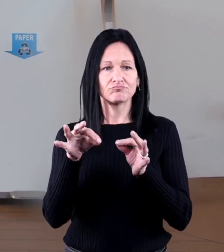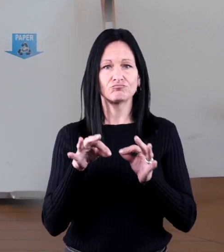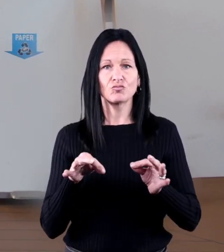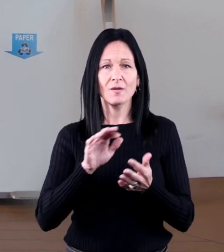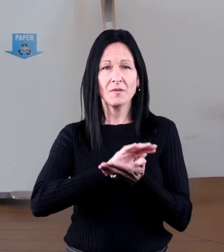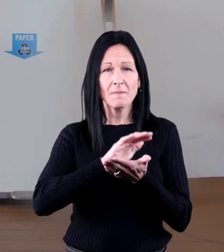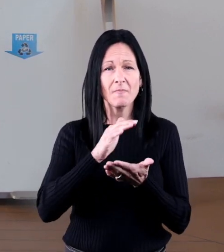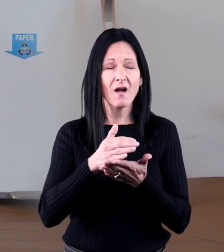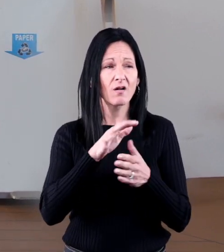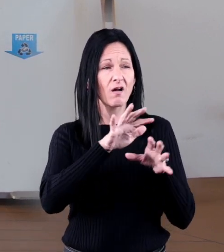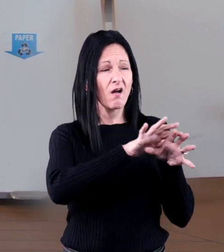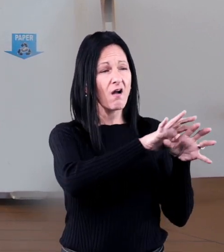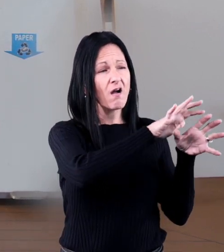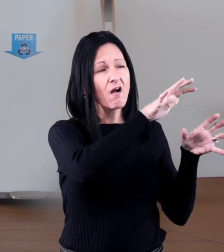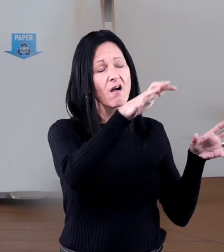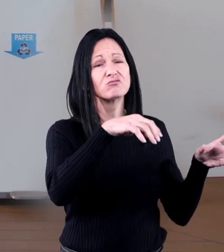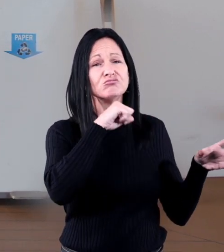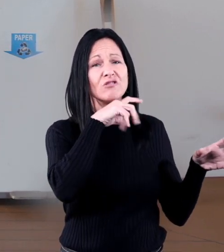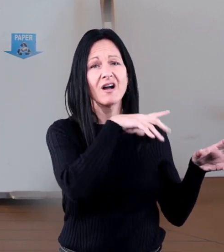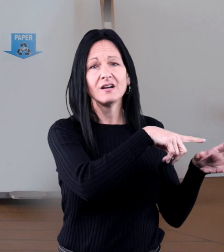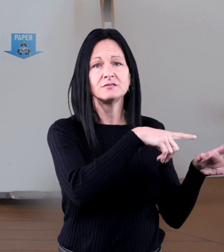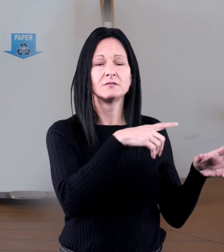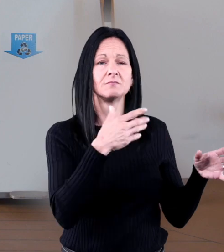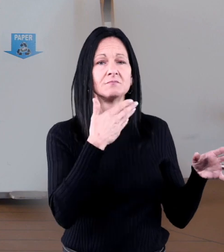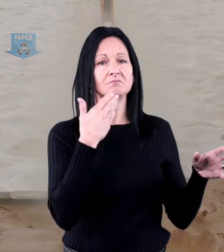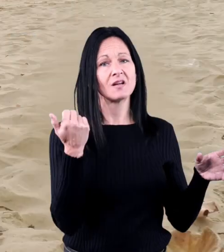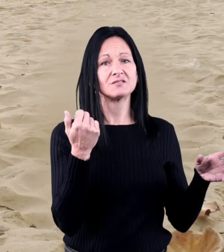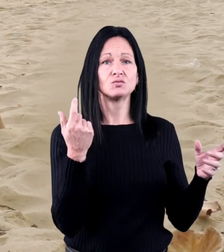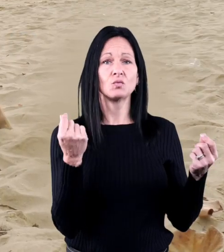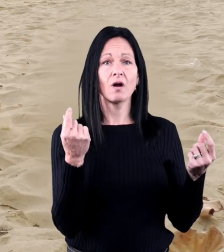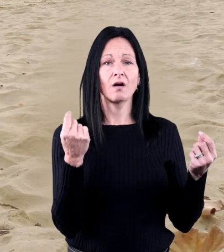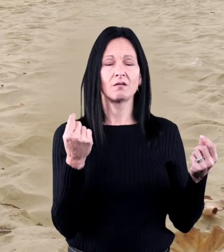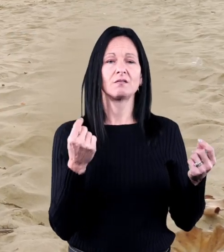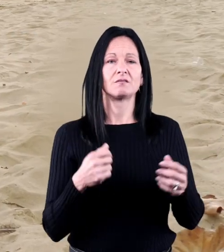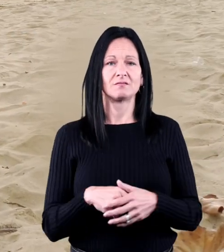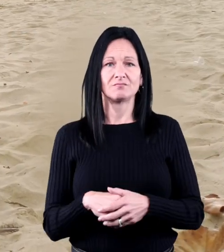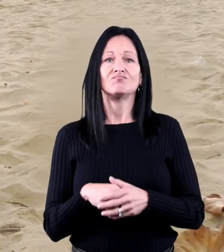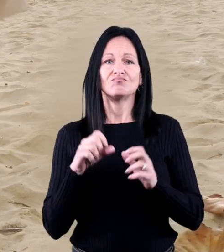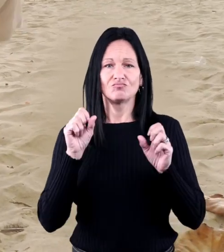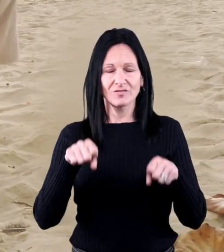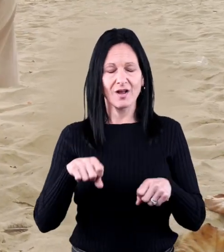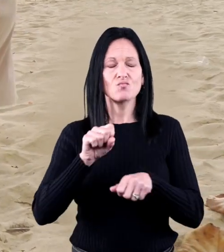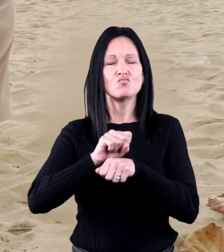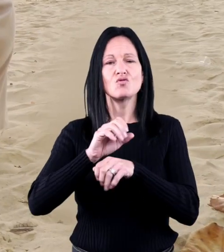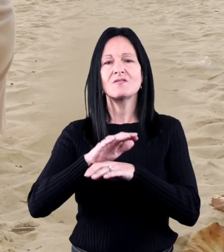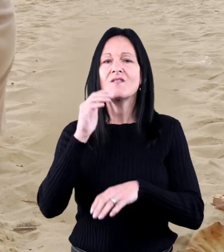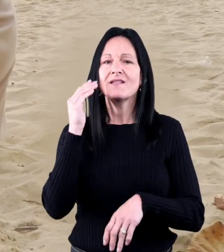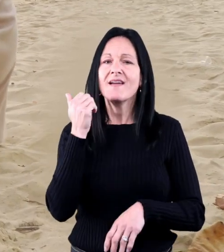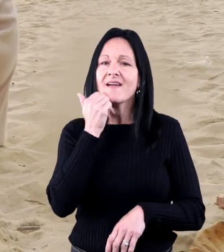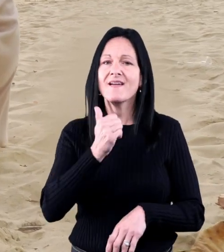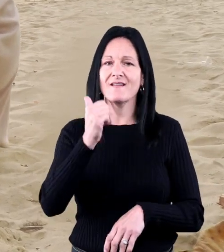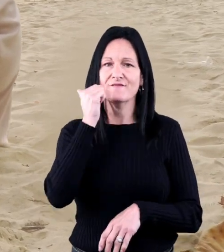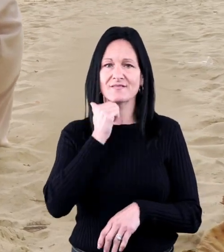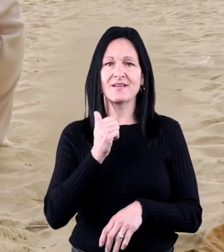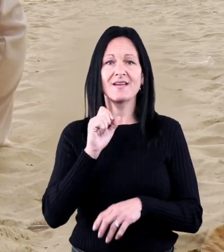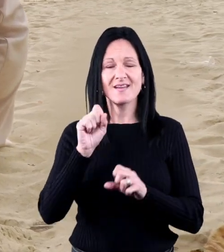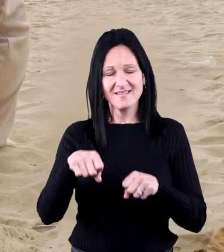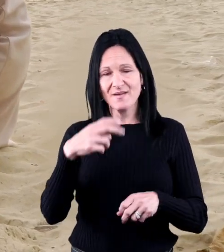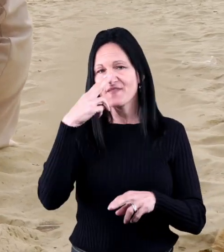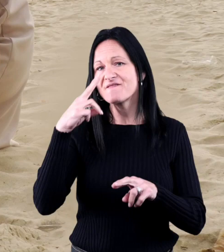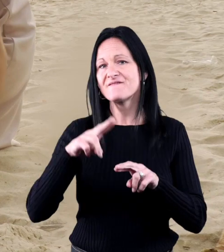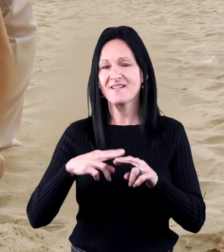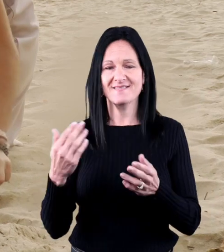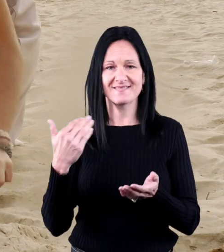and decrease the amount of trash in our landfills. The best part? It's something that you can work on every day.